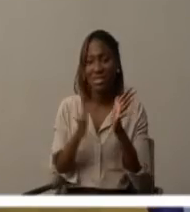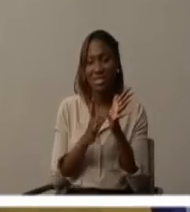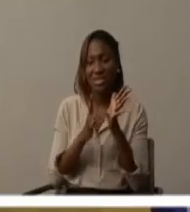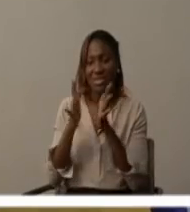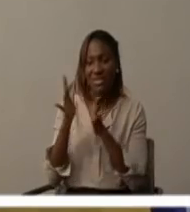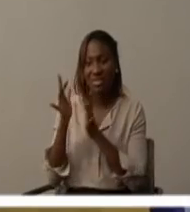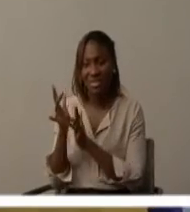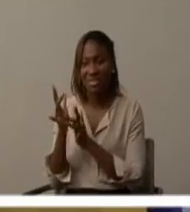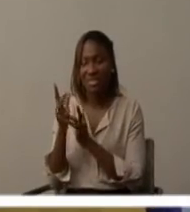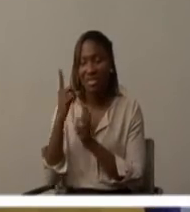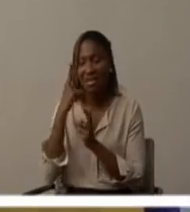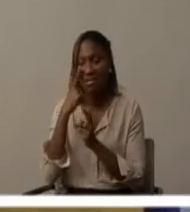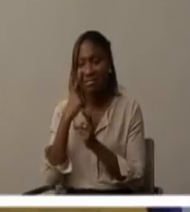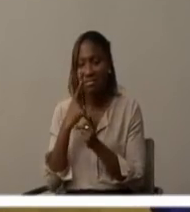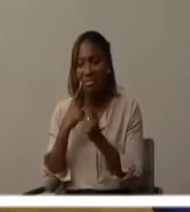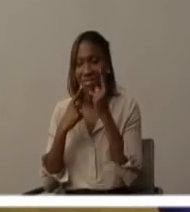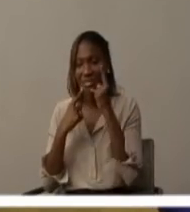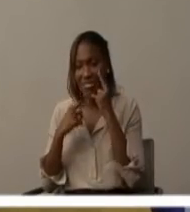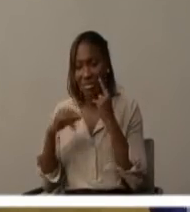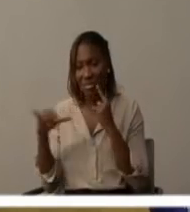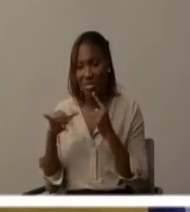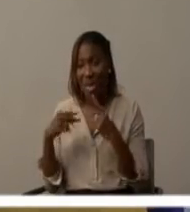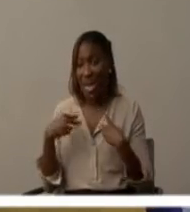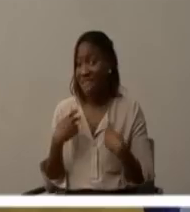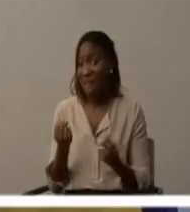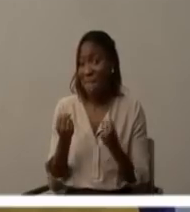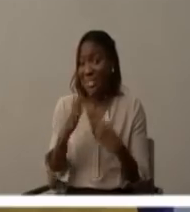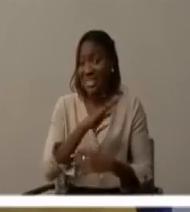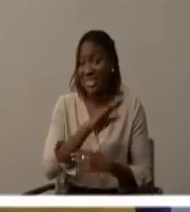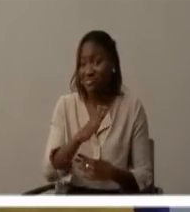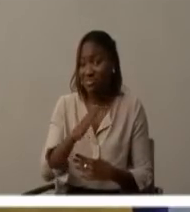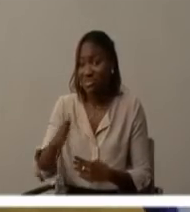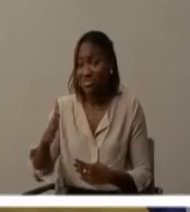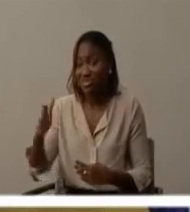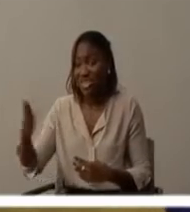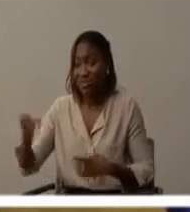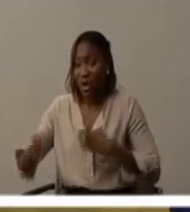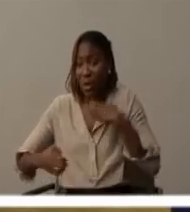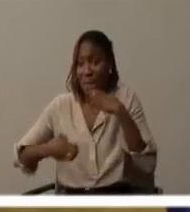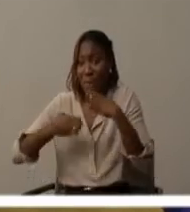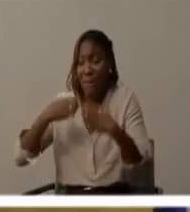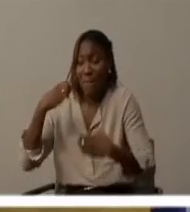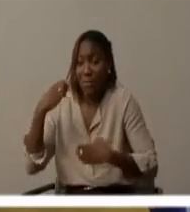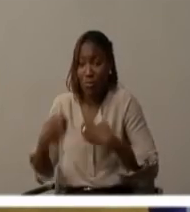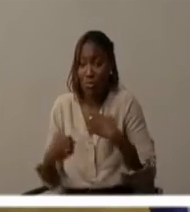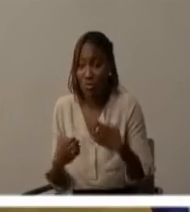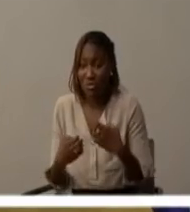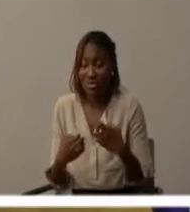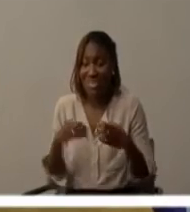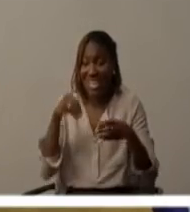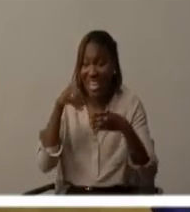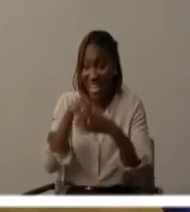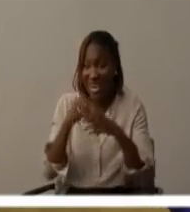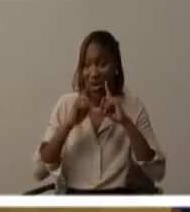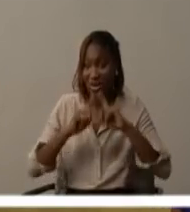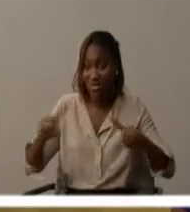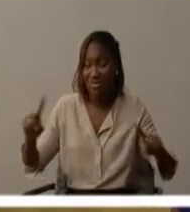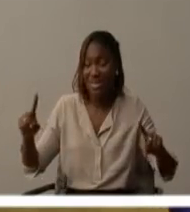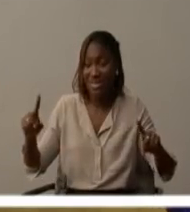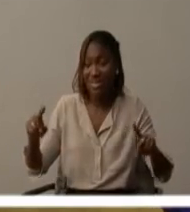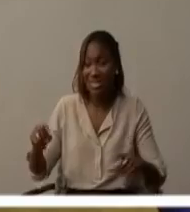Jesus wept. Jesus wept. And the people said, see, he weeps for